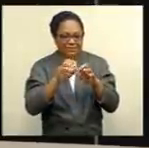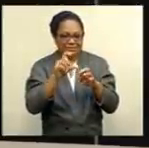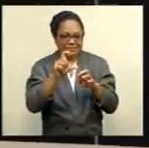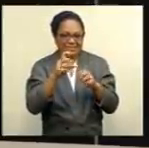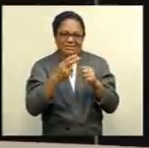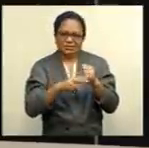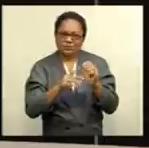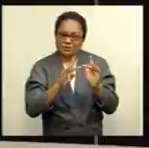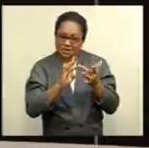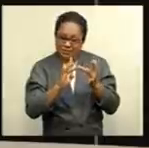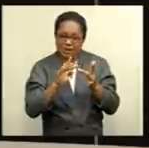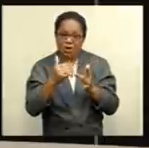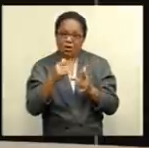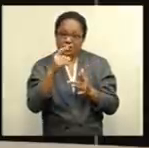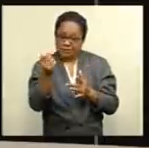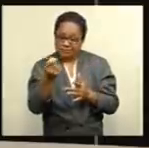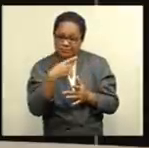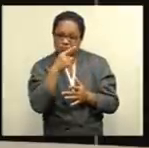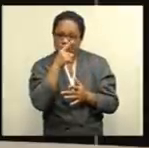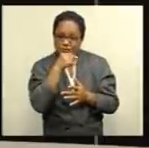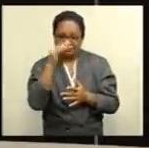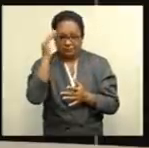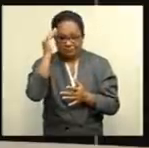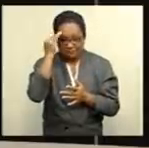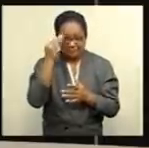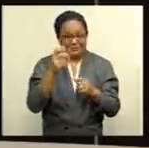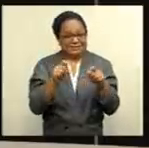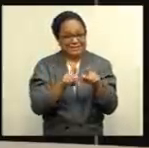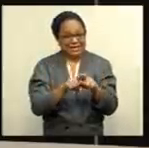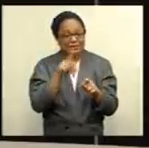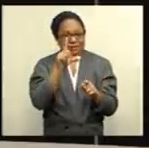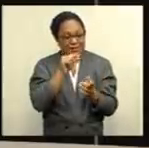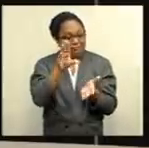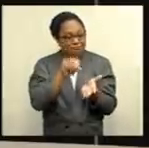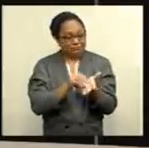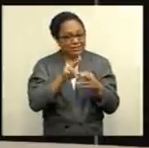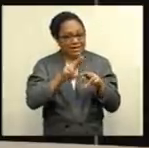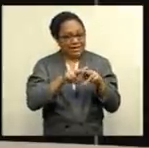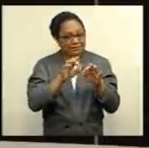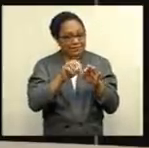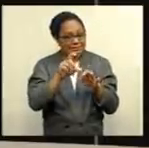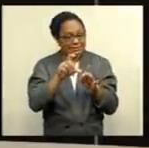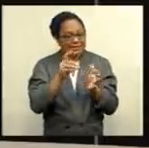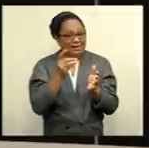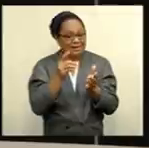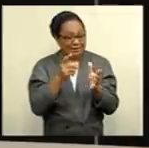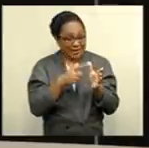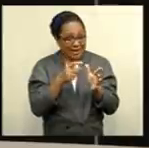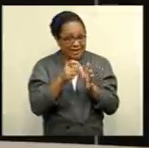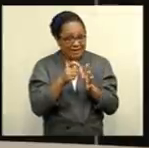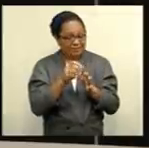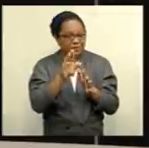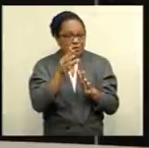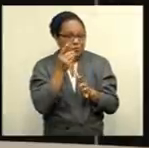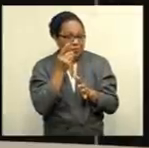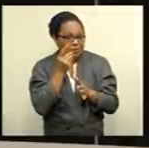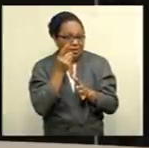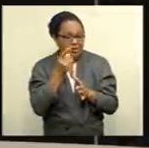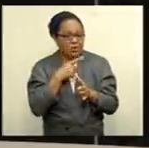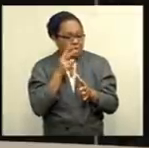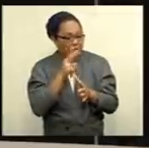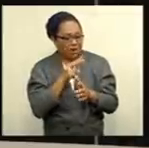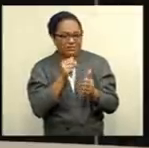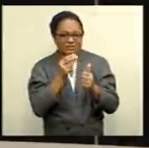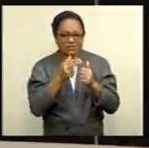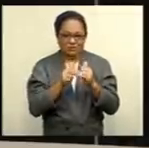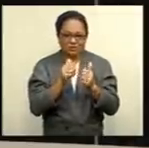fpcnews@fpc.com.fj, or share it with us via social media. You can also download our FPC app to keep updated with the very latest in news and sports and